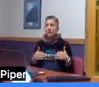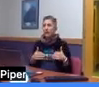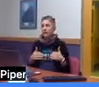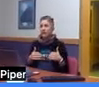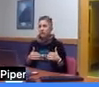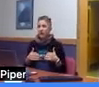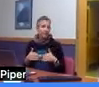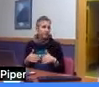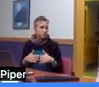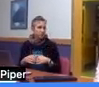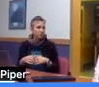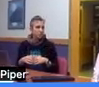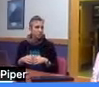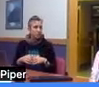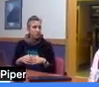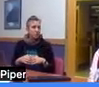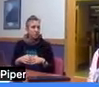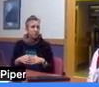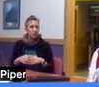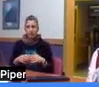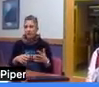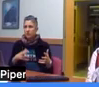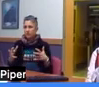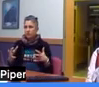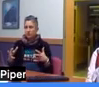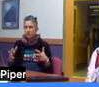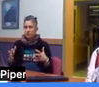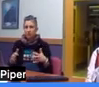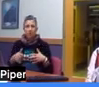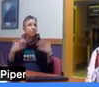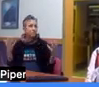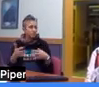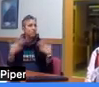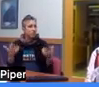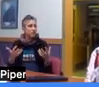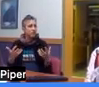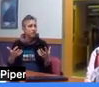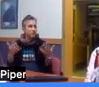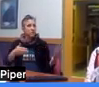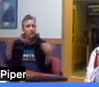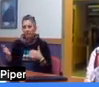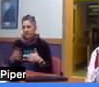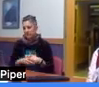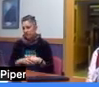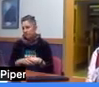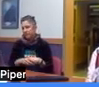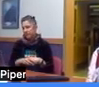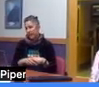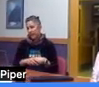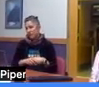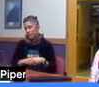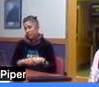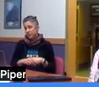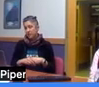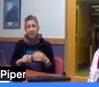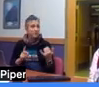is aware that you've had this trauma, and what can they do to help make you feel safe when you come visit them.